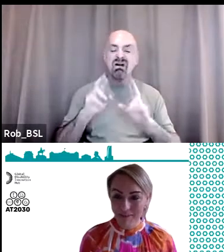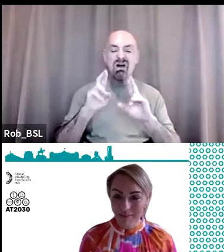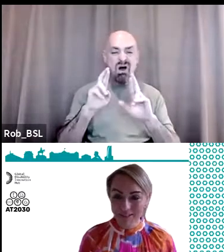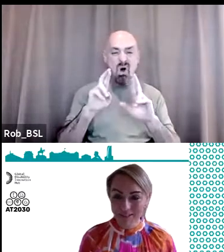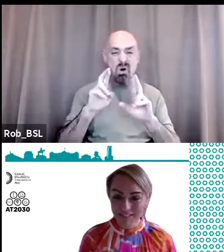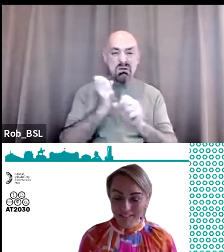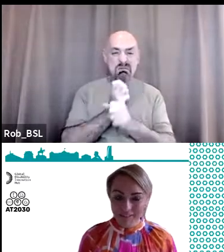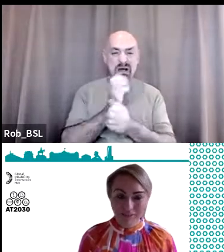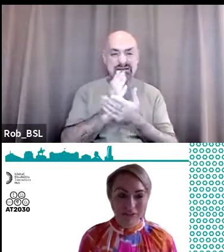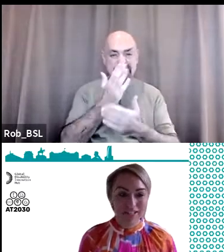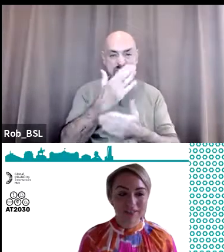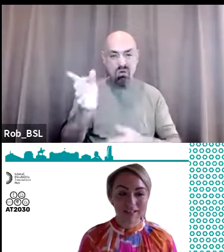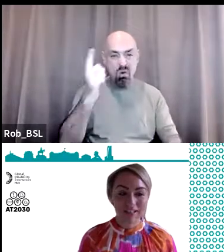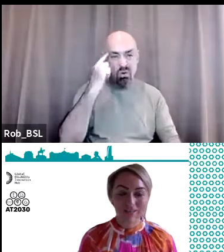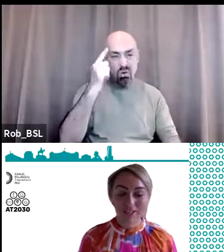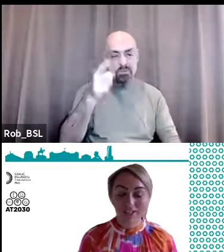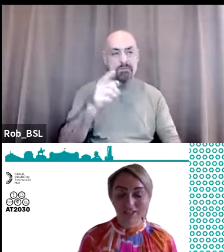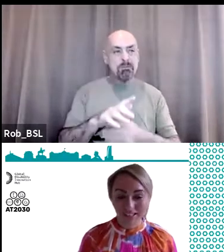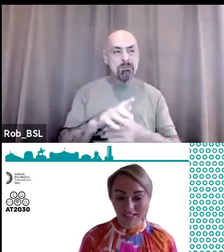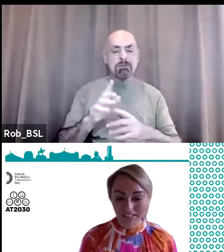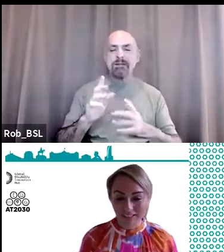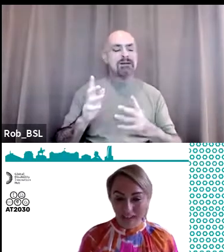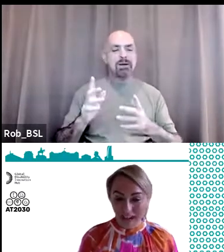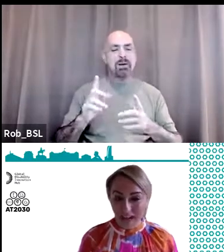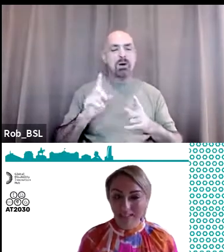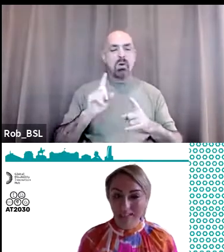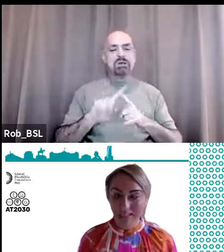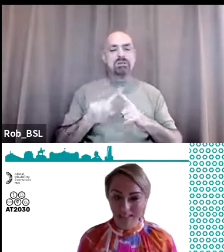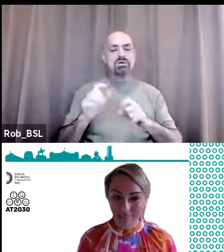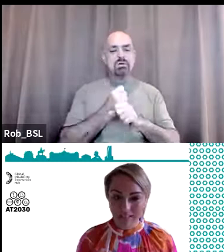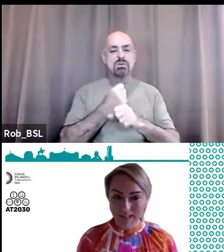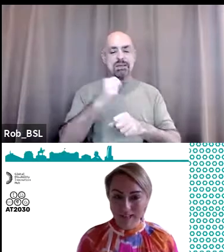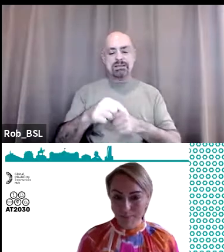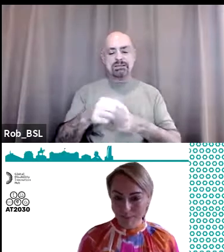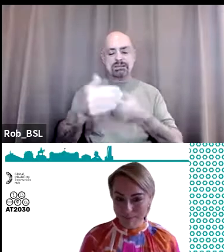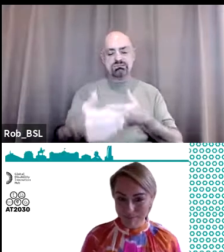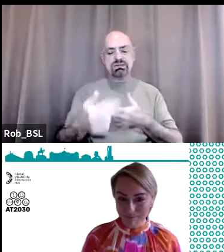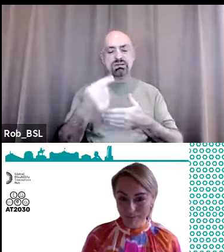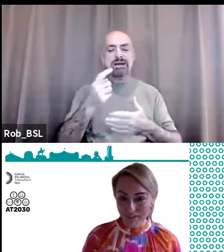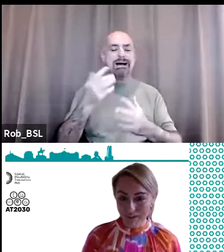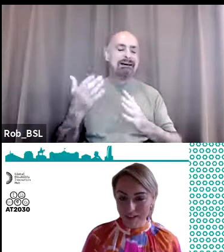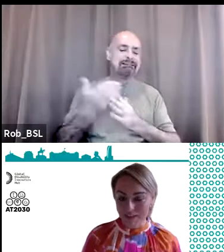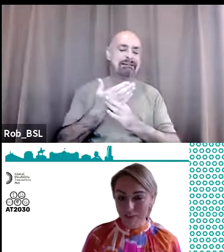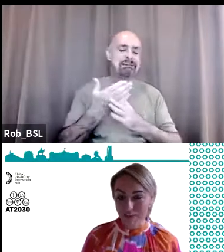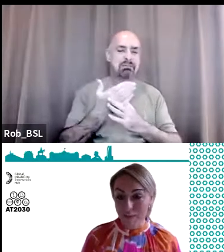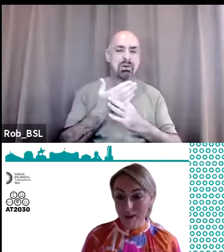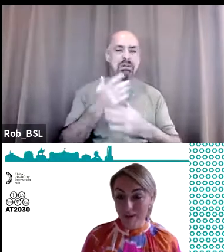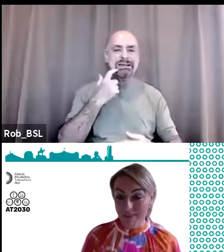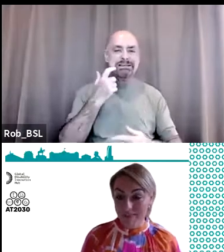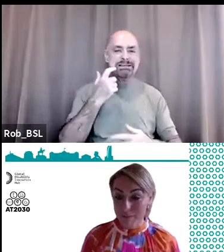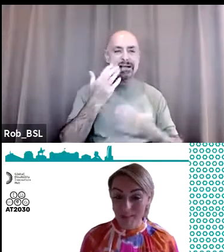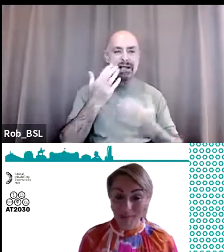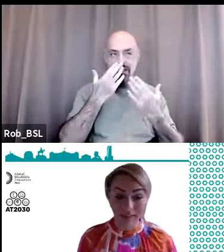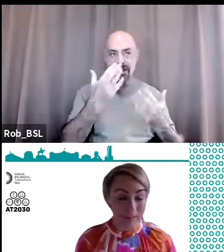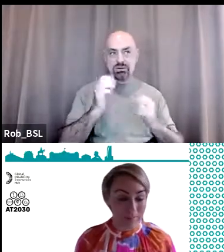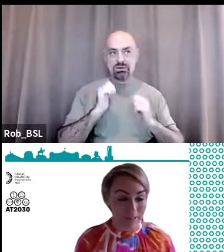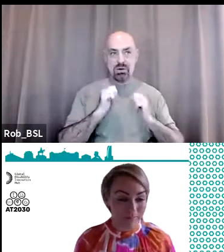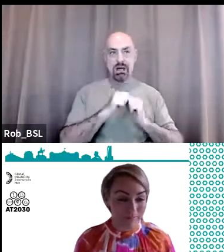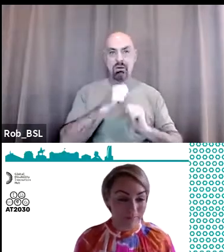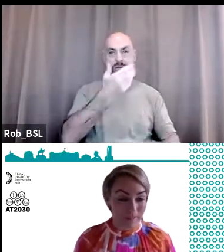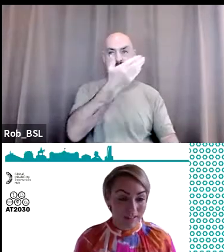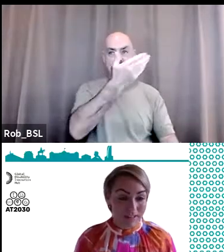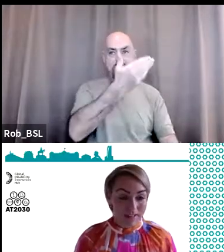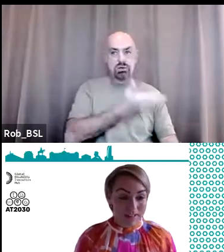sense to everyone. We've tried to make this virtual session as accessible as possible. And thank you to all of our partners for helping to make that